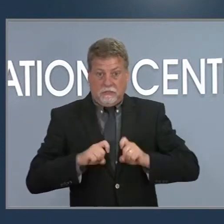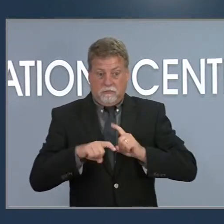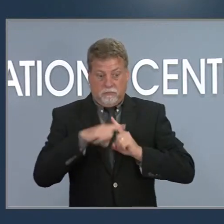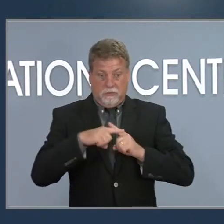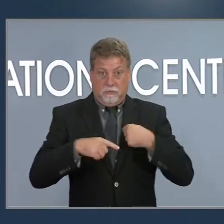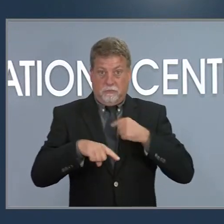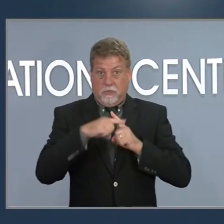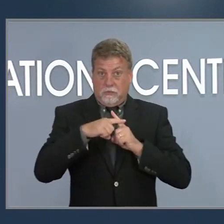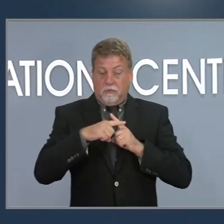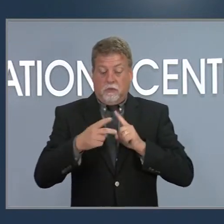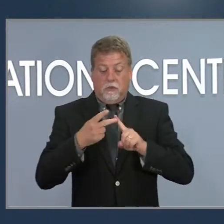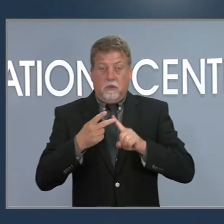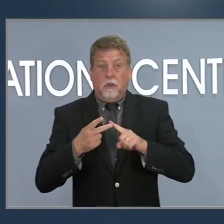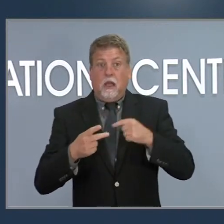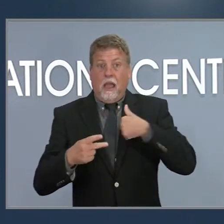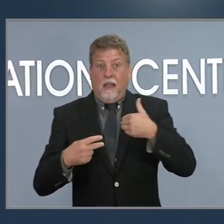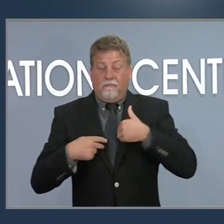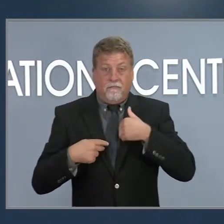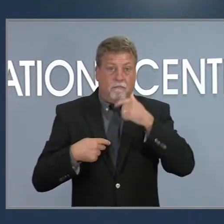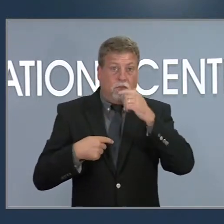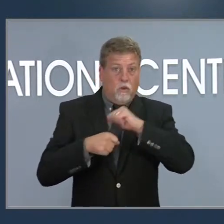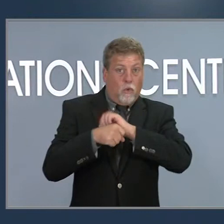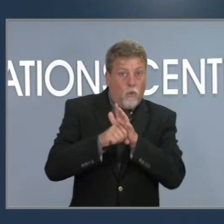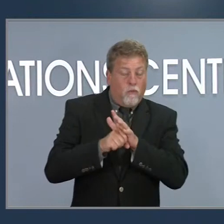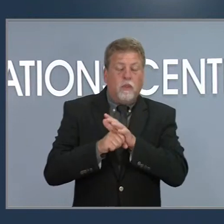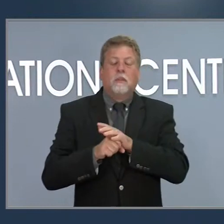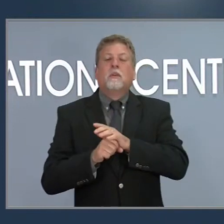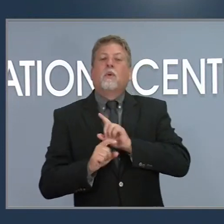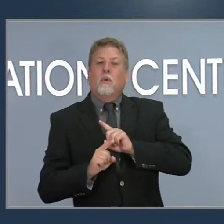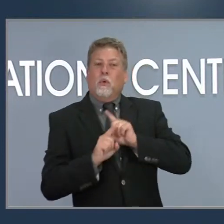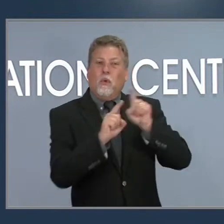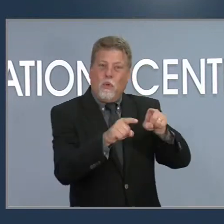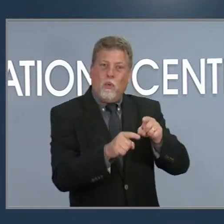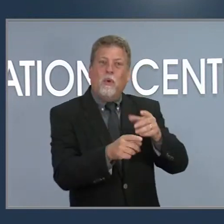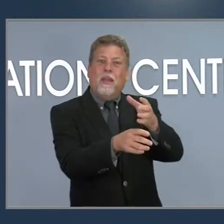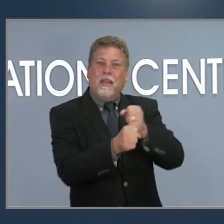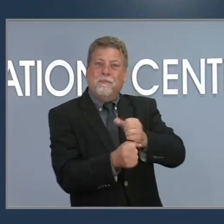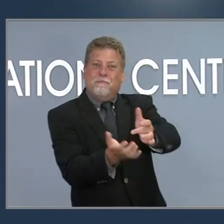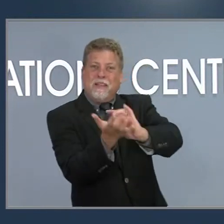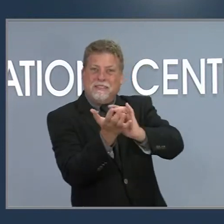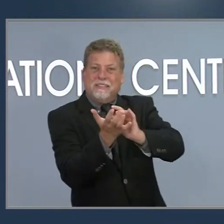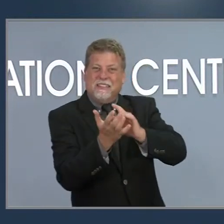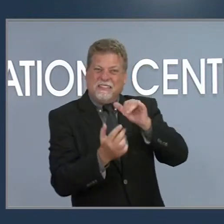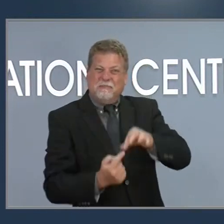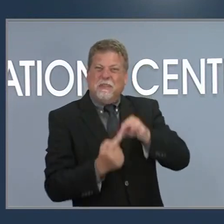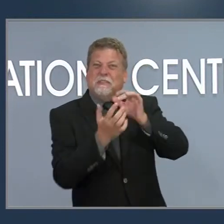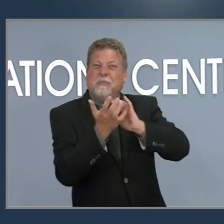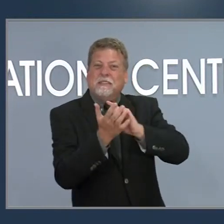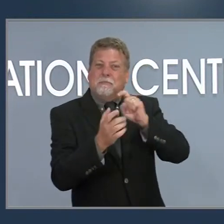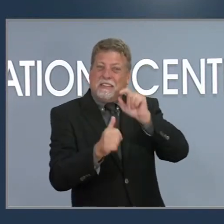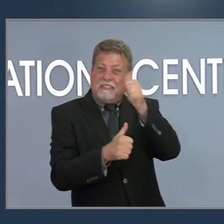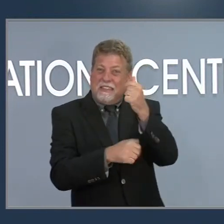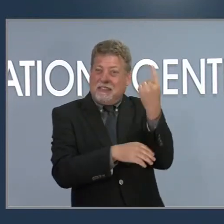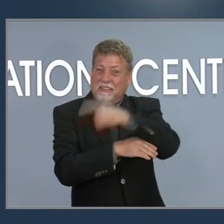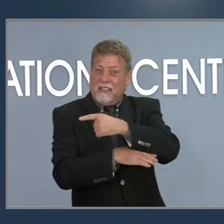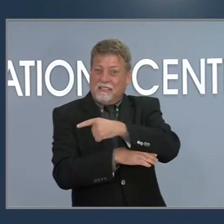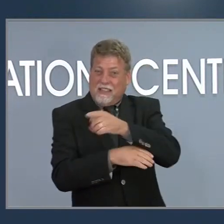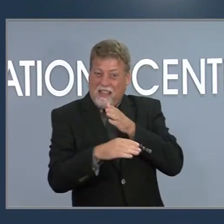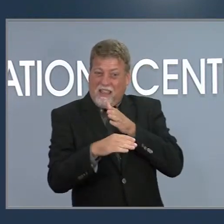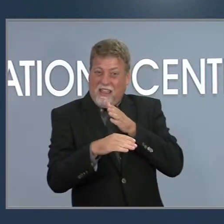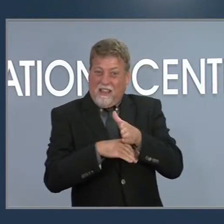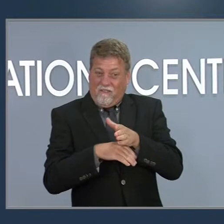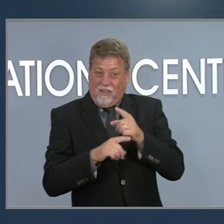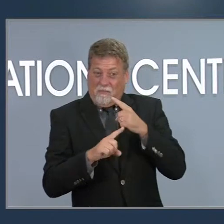treatment that must be given within 10 days of your first COVID symptoms. So getting tested early is really important.